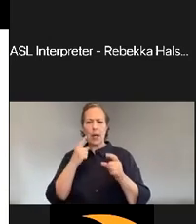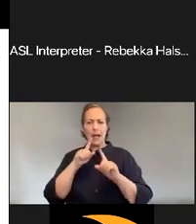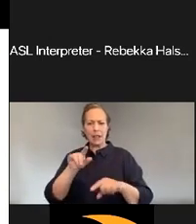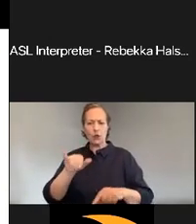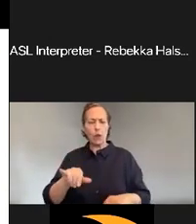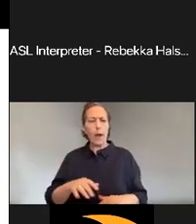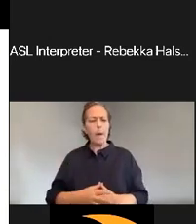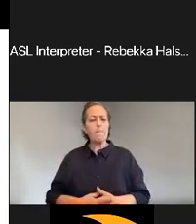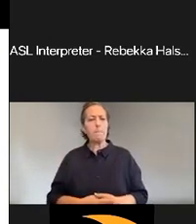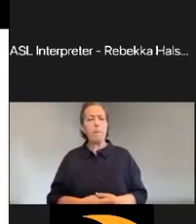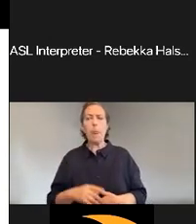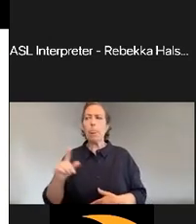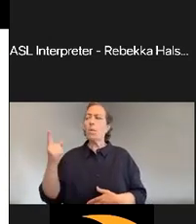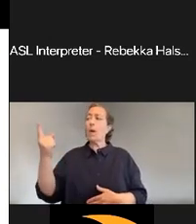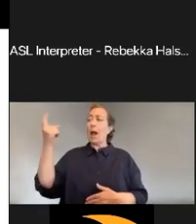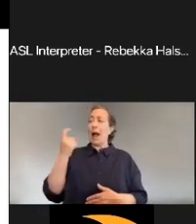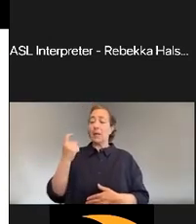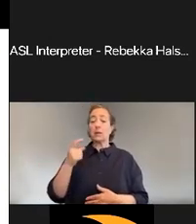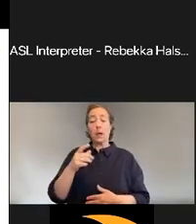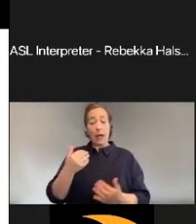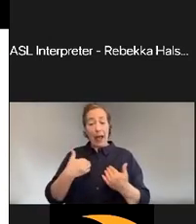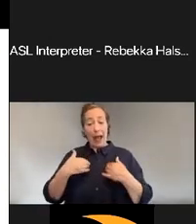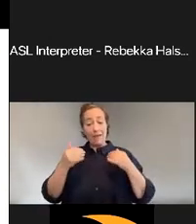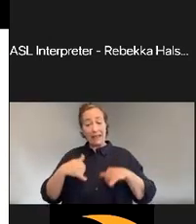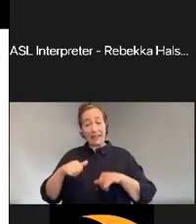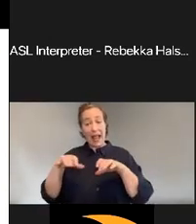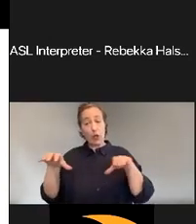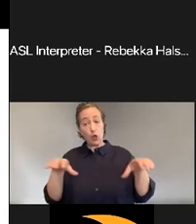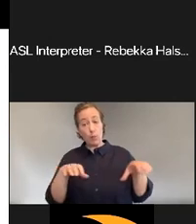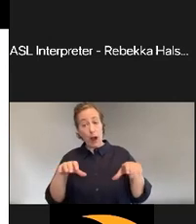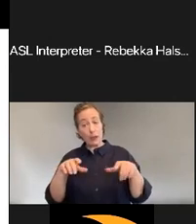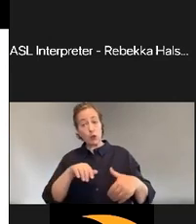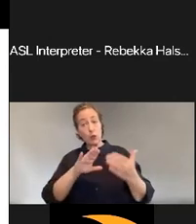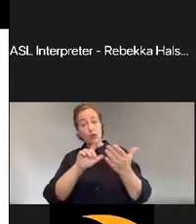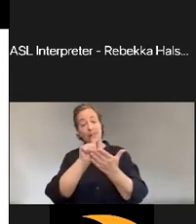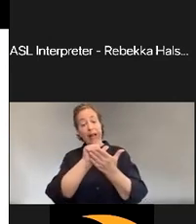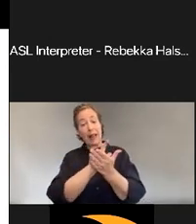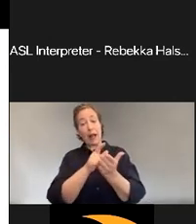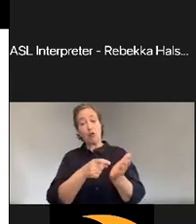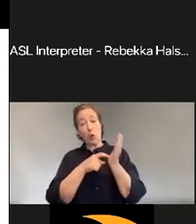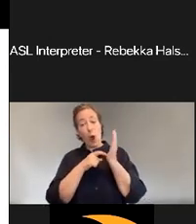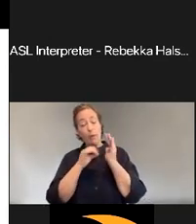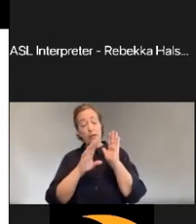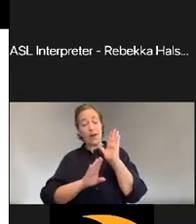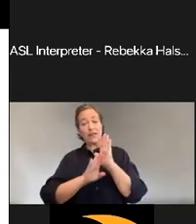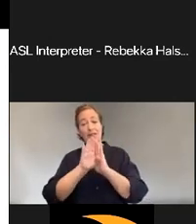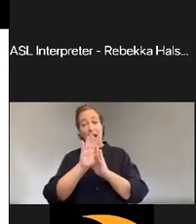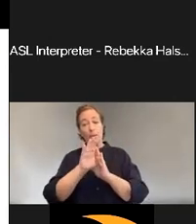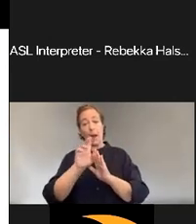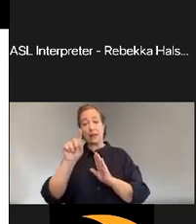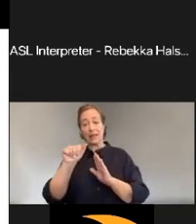question about, are there standard practices in the field to address the legal requirements of the Developmental Disabilities Act of